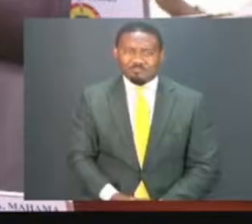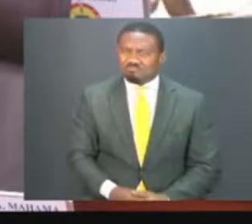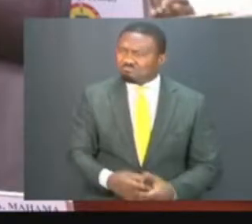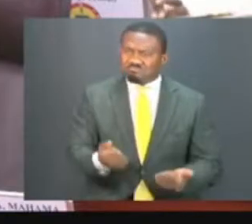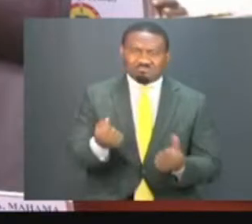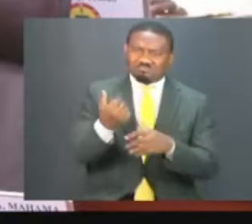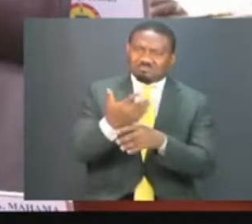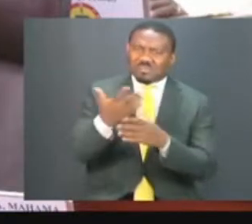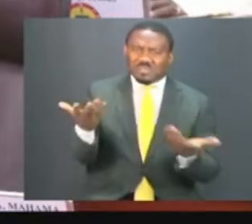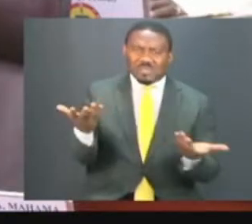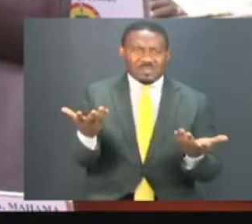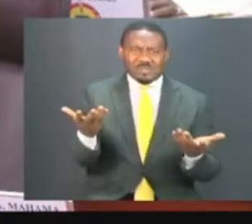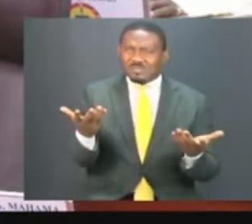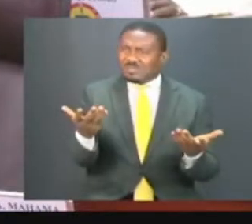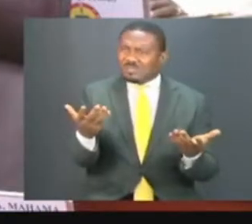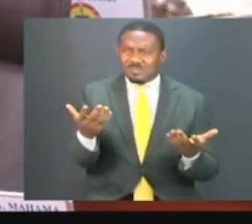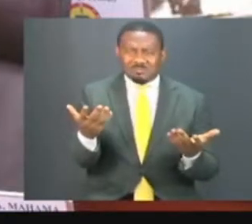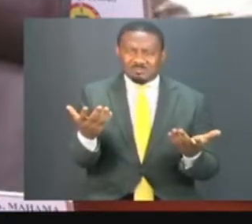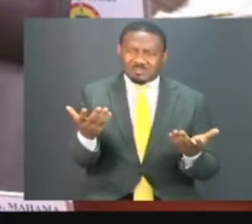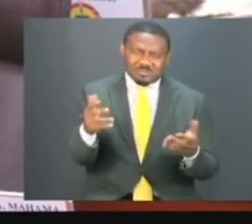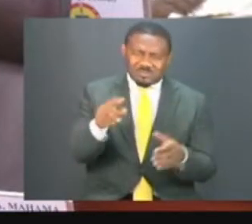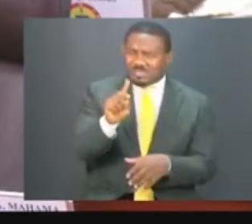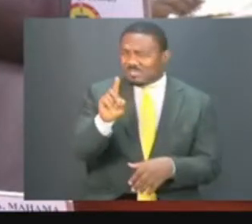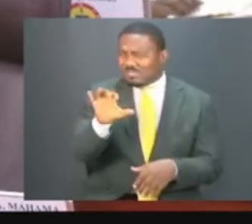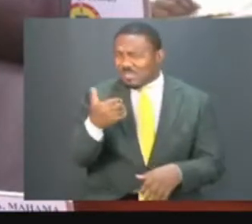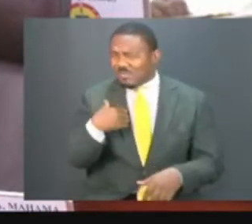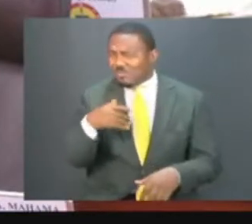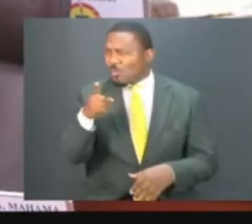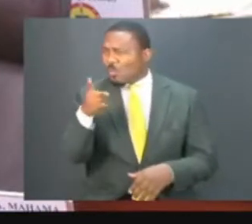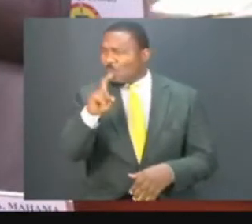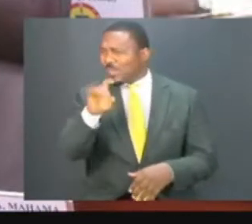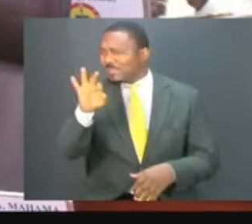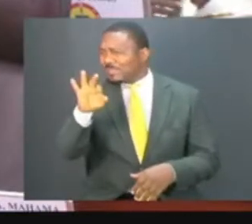that I have 189 members and all that. Please,